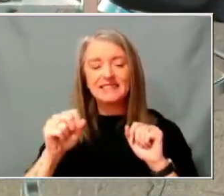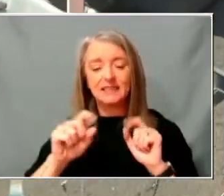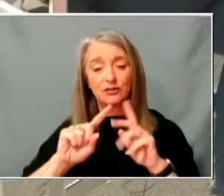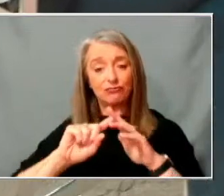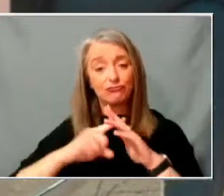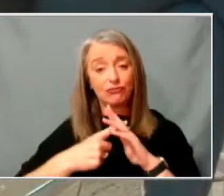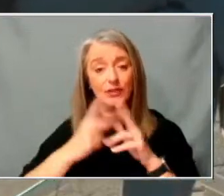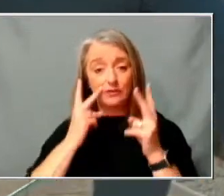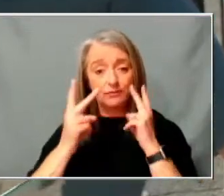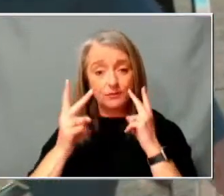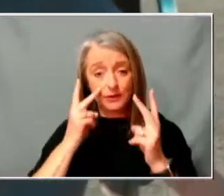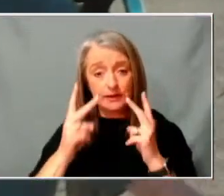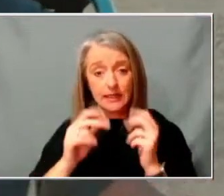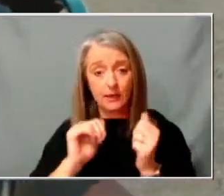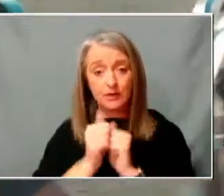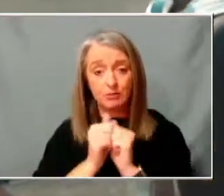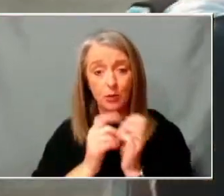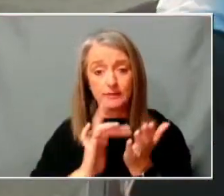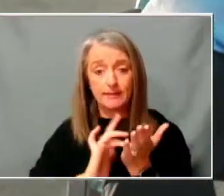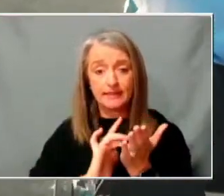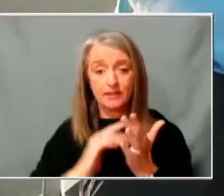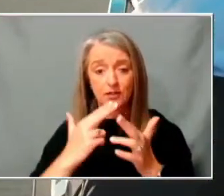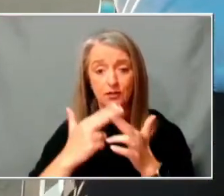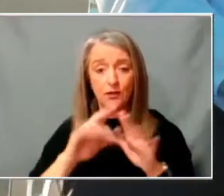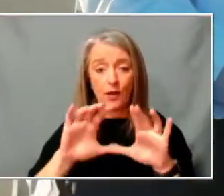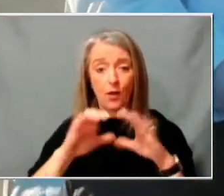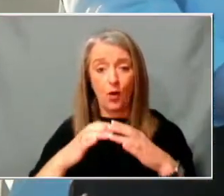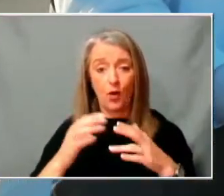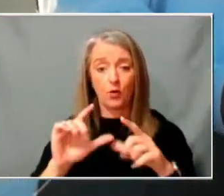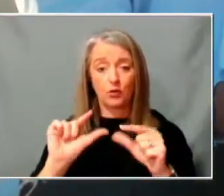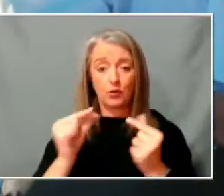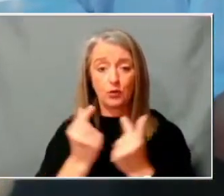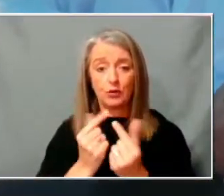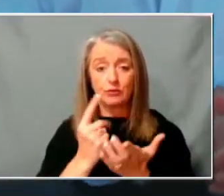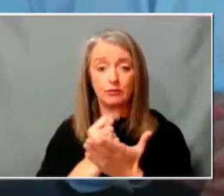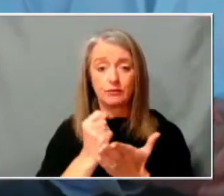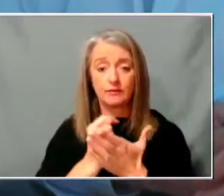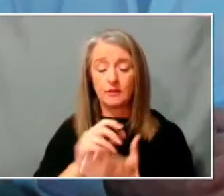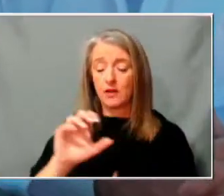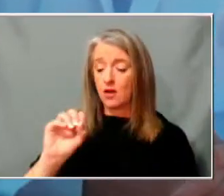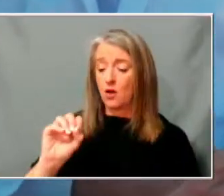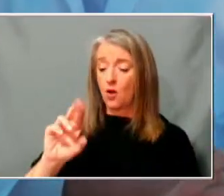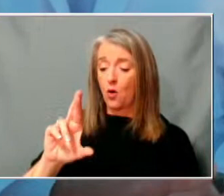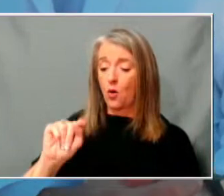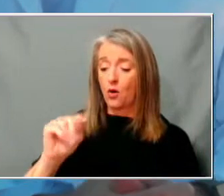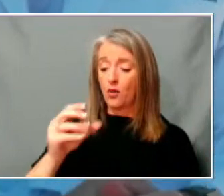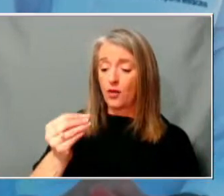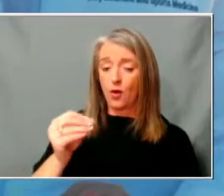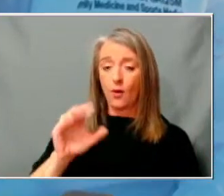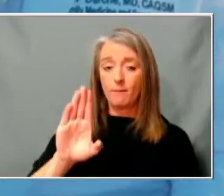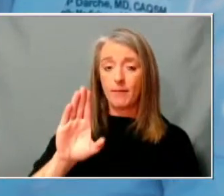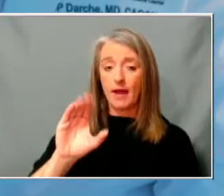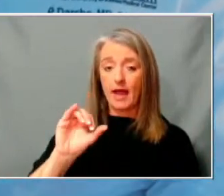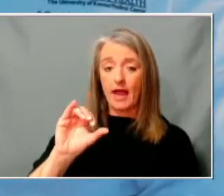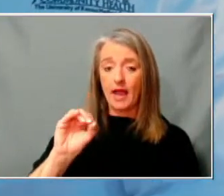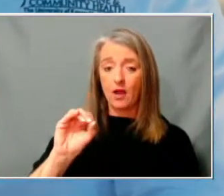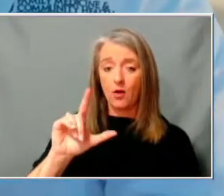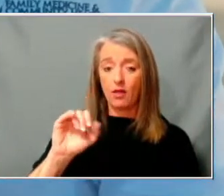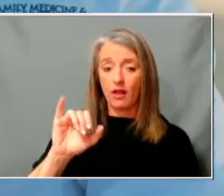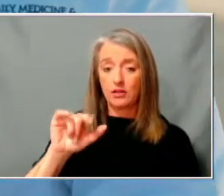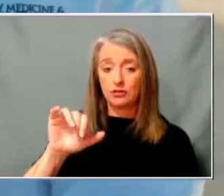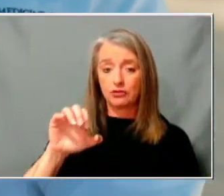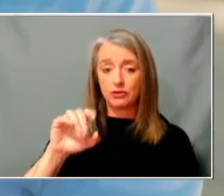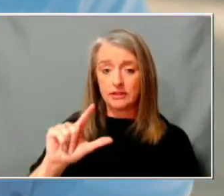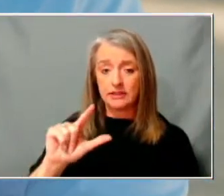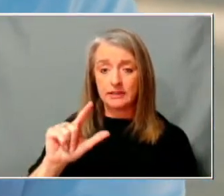of orthopedic sports medicine, and we call that whole group of treatment options orthobiologics. So that includes stem cells, platelet-rich